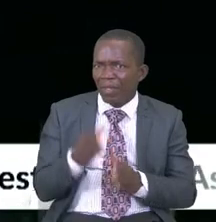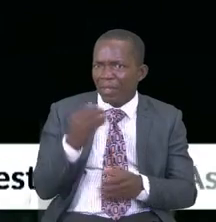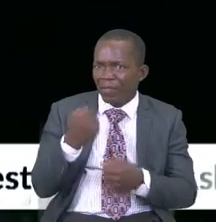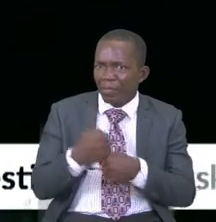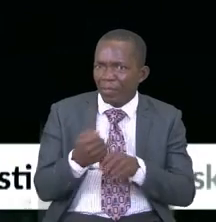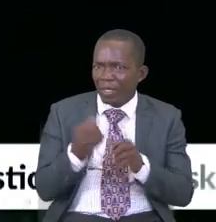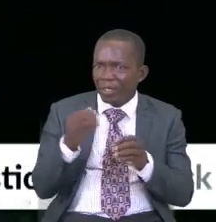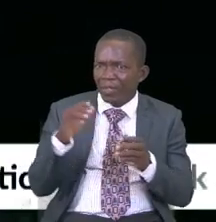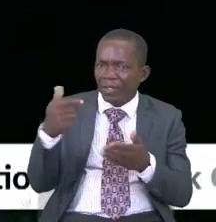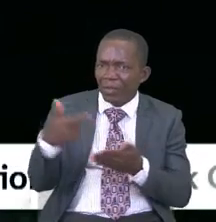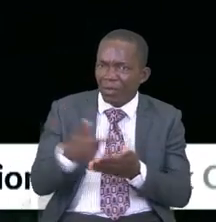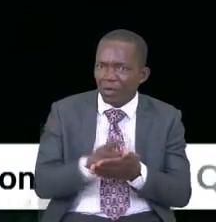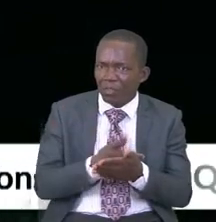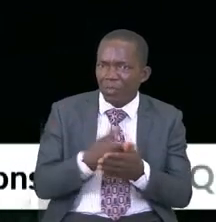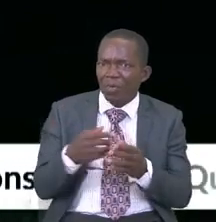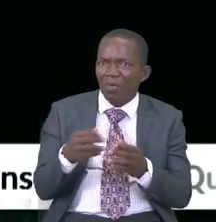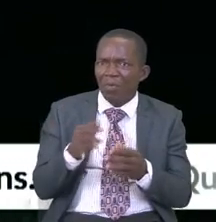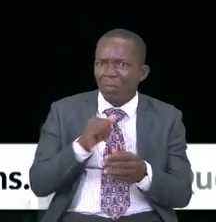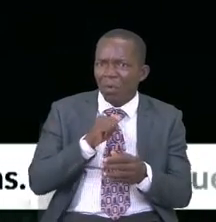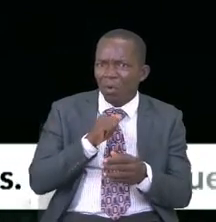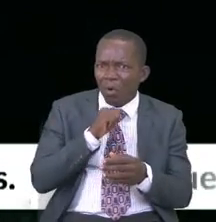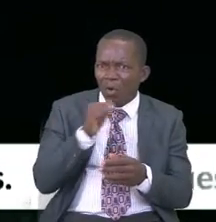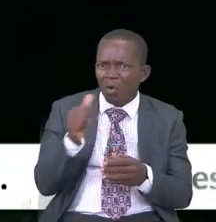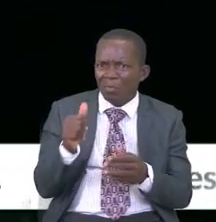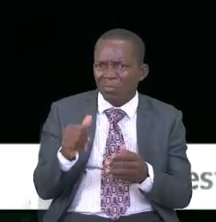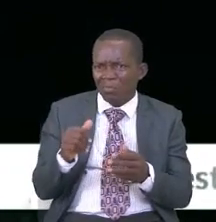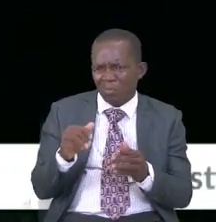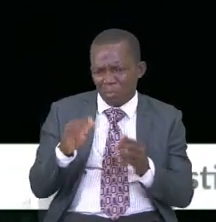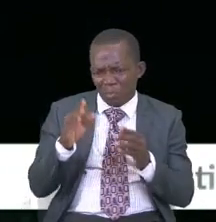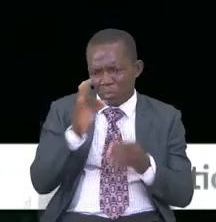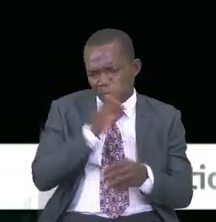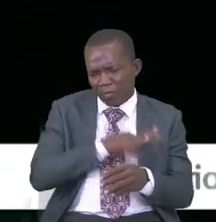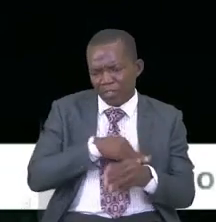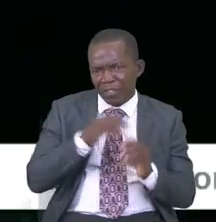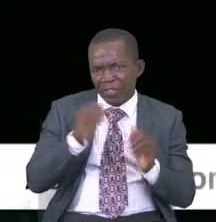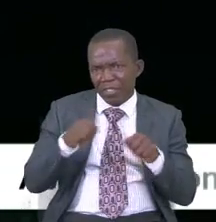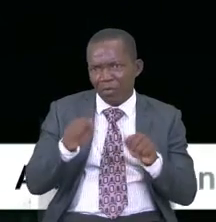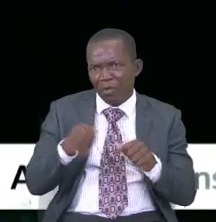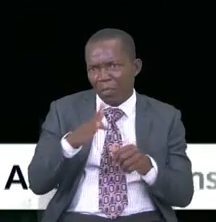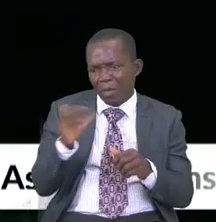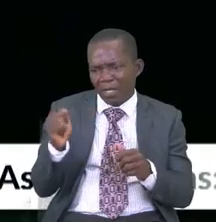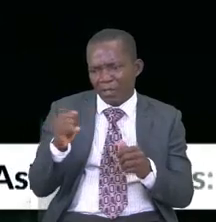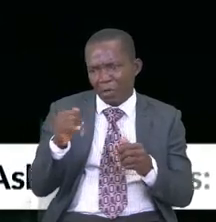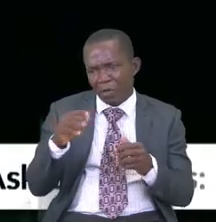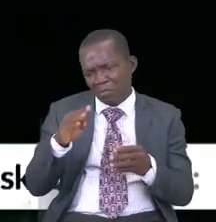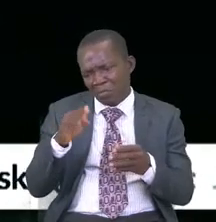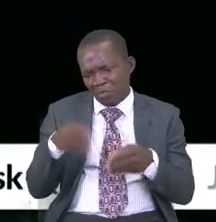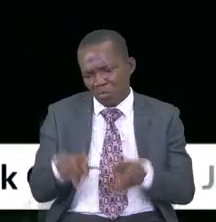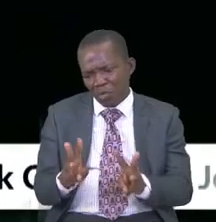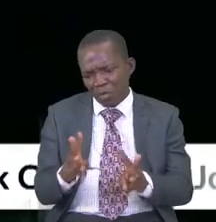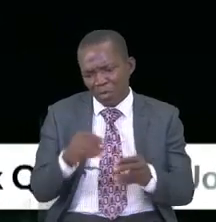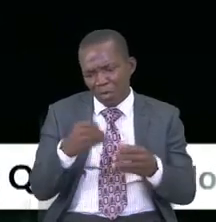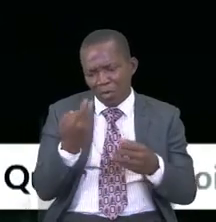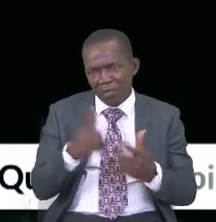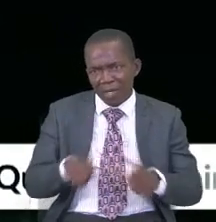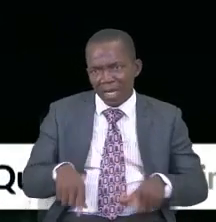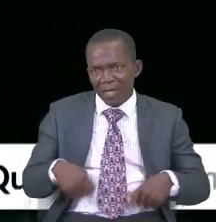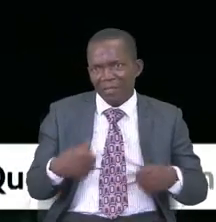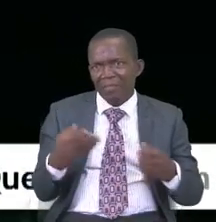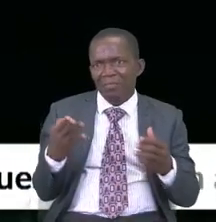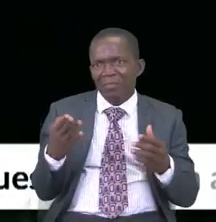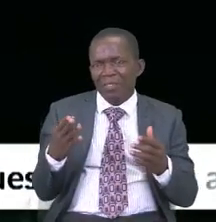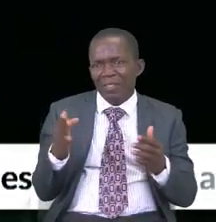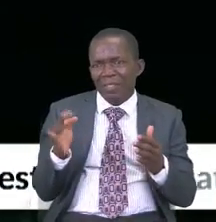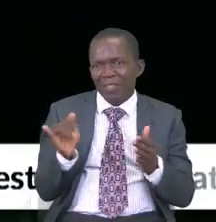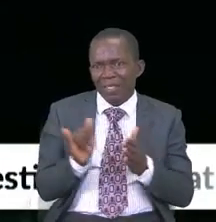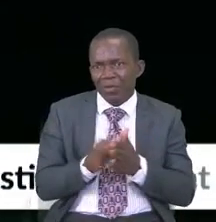the gospel unpalatable, either by your actions or by your mannerisms or by things like that, then that's very difficult.